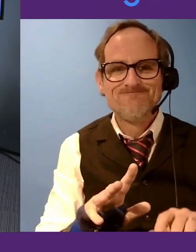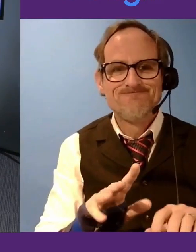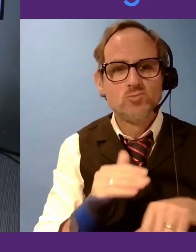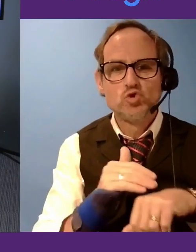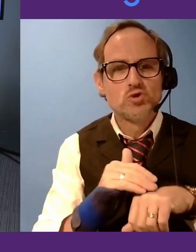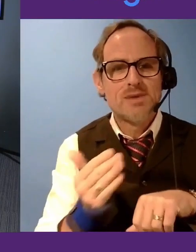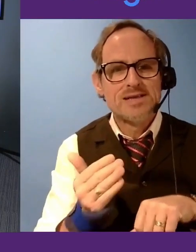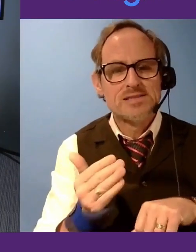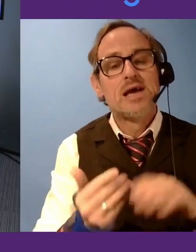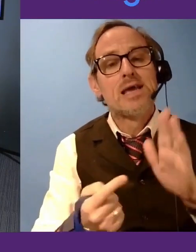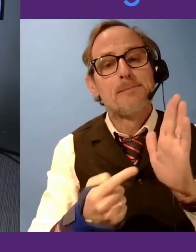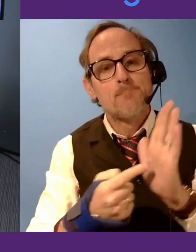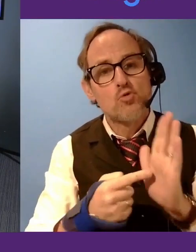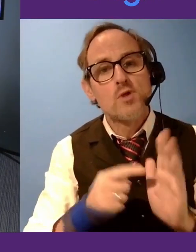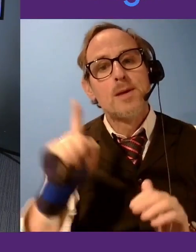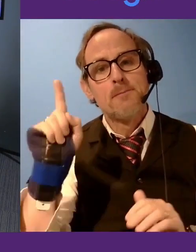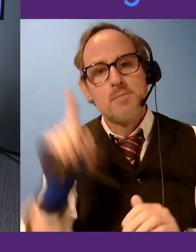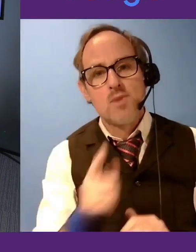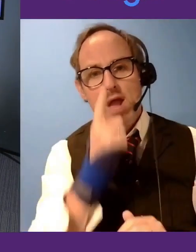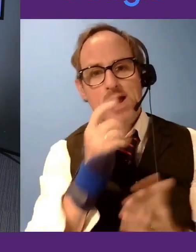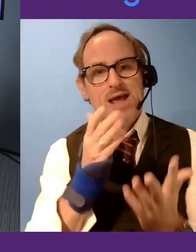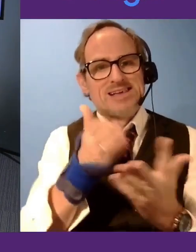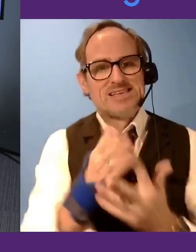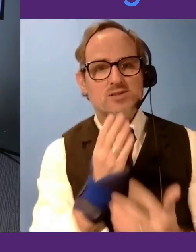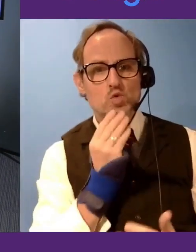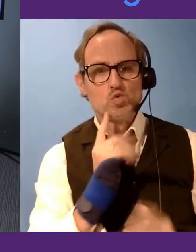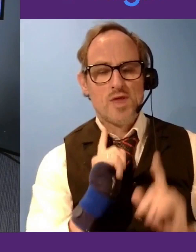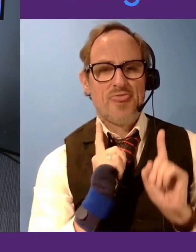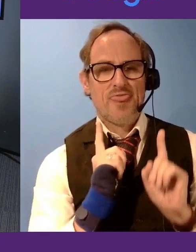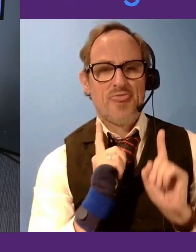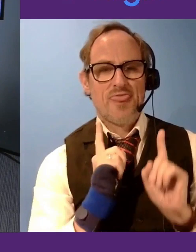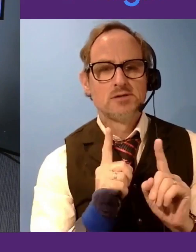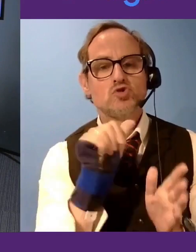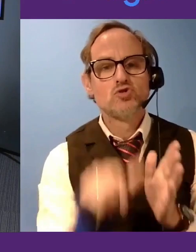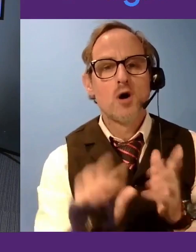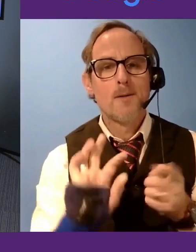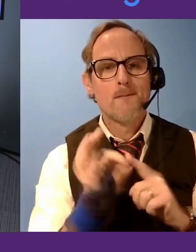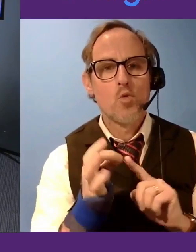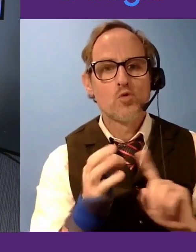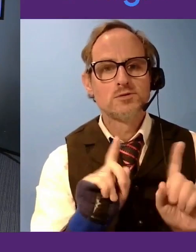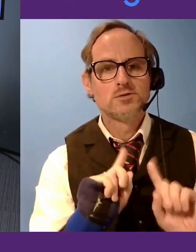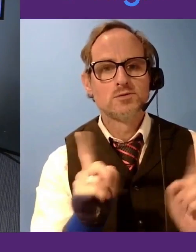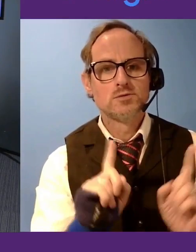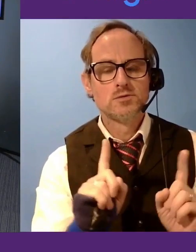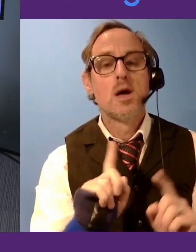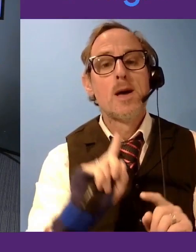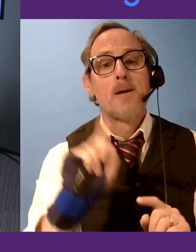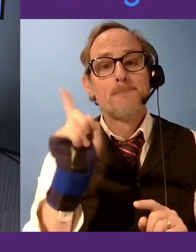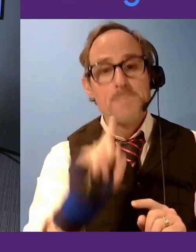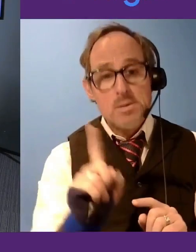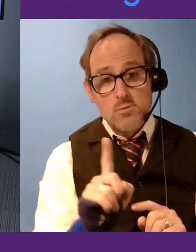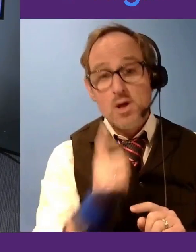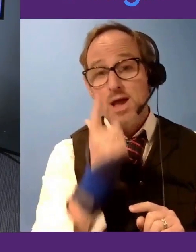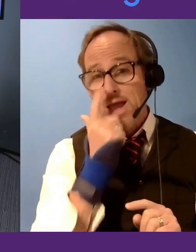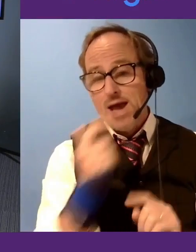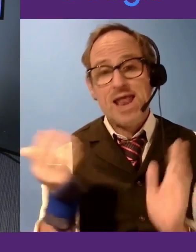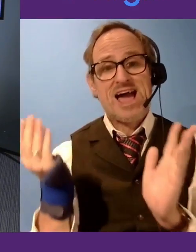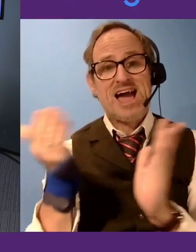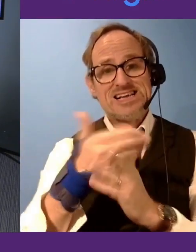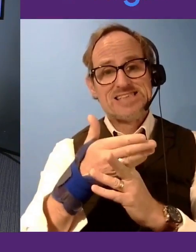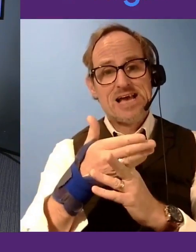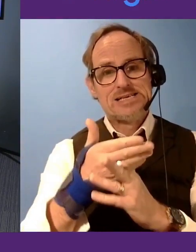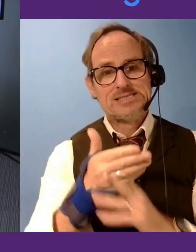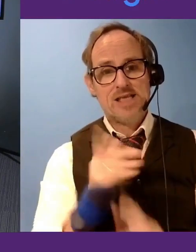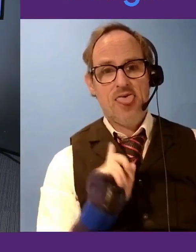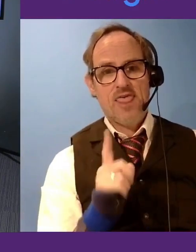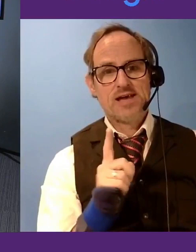we need to be starting from a place where the first thing we're looking at is something that people can access. And are we going